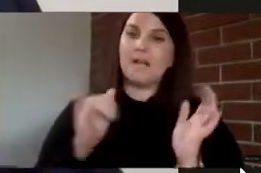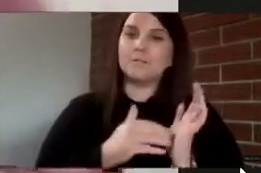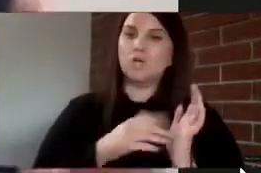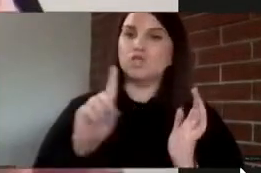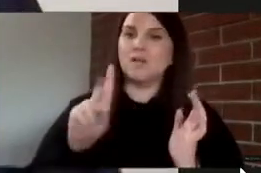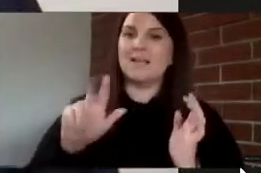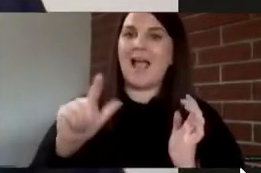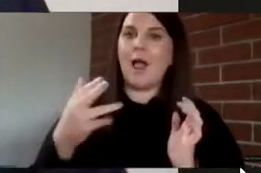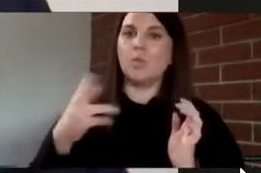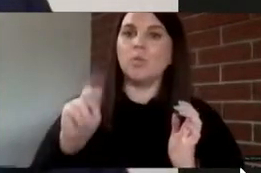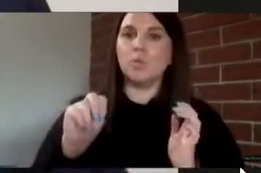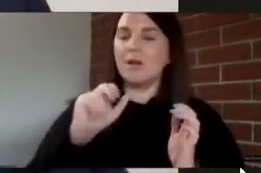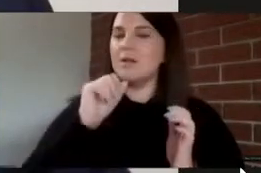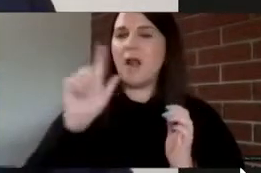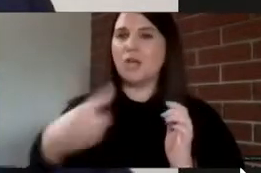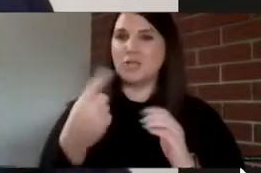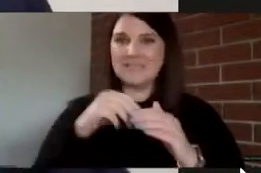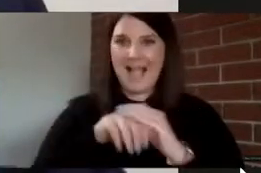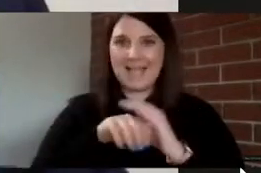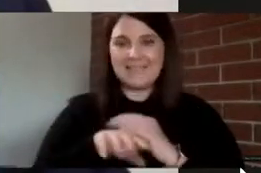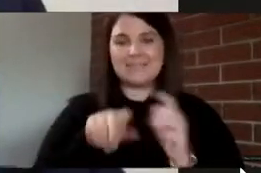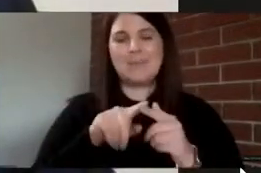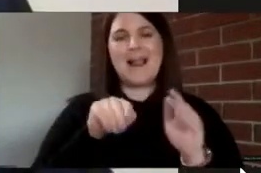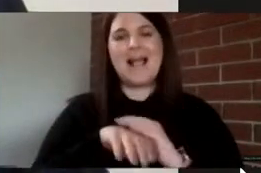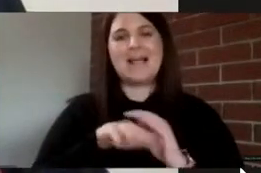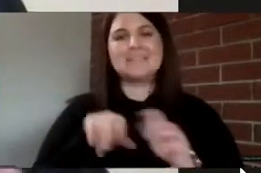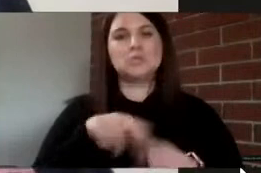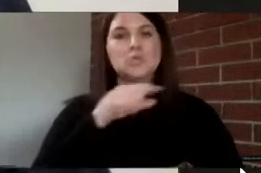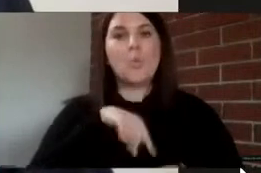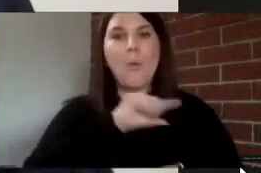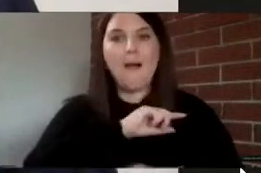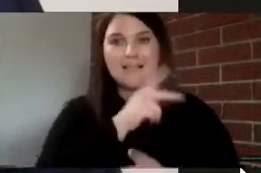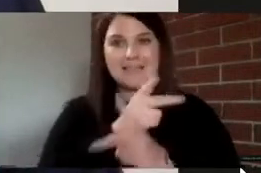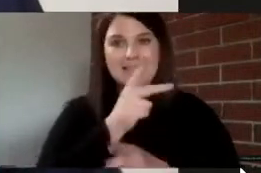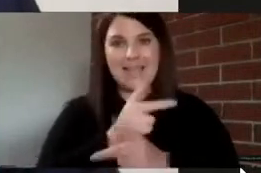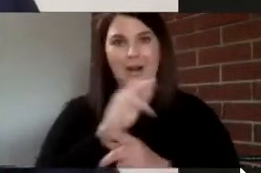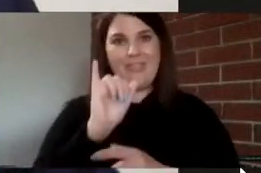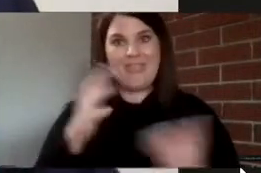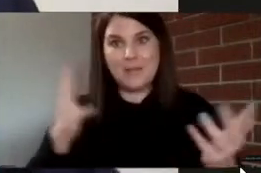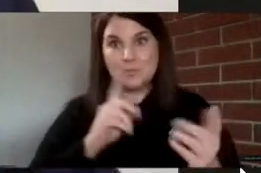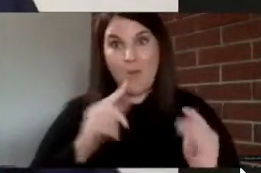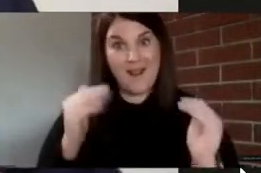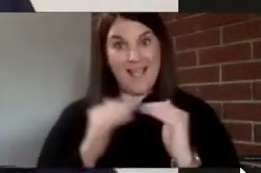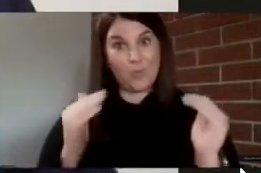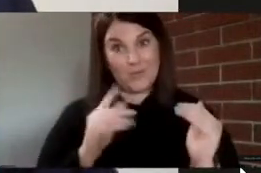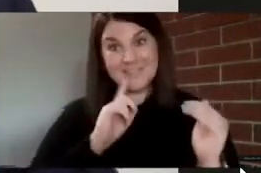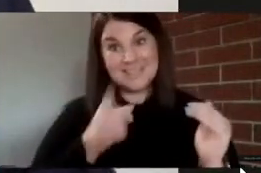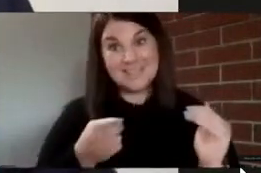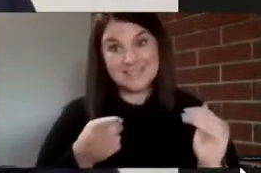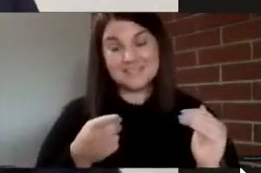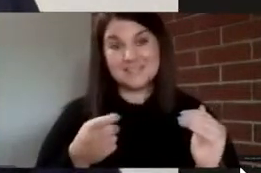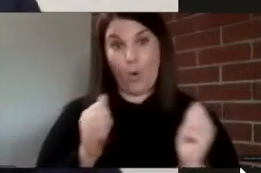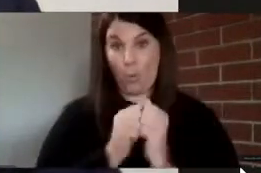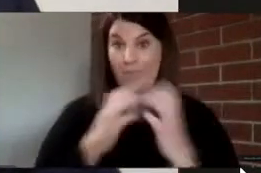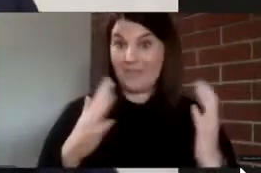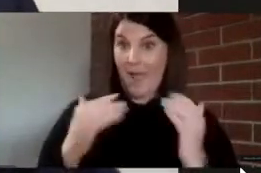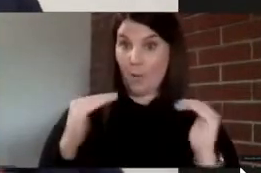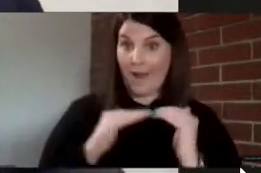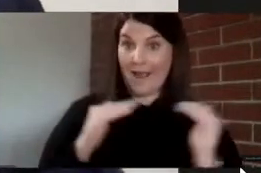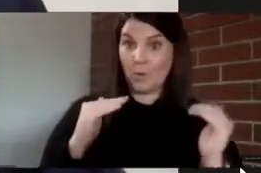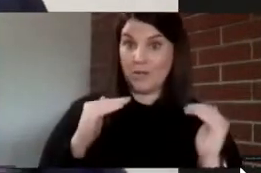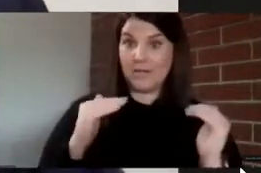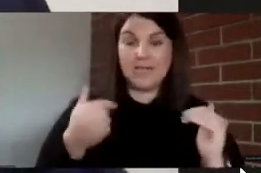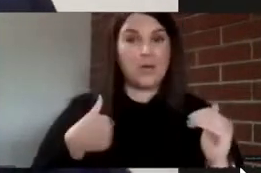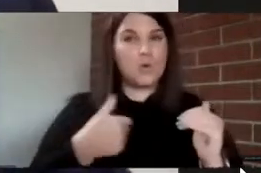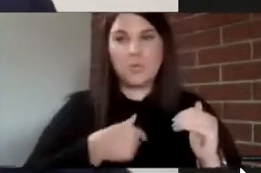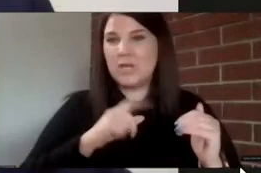about it's not just access, but access to quality care. That is what equity is. And I like to say without equity, we